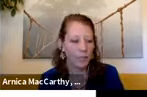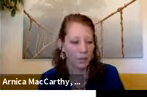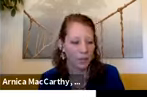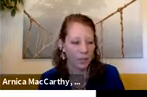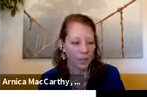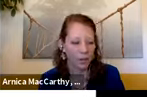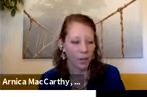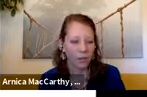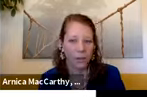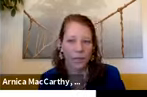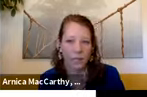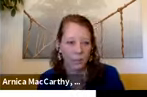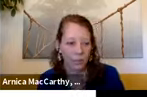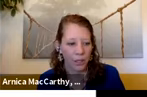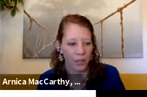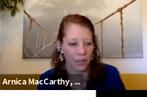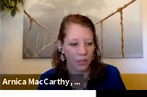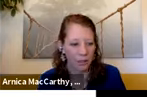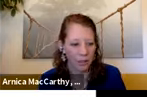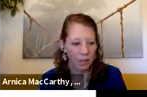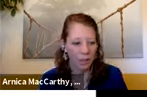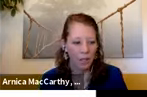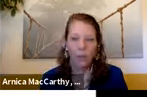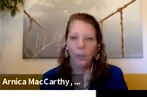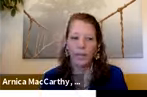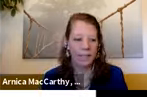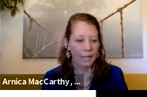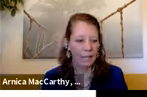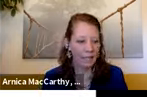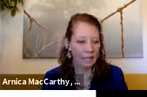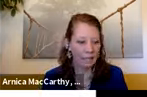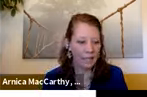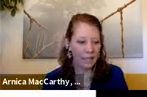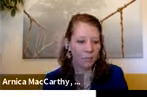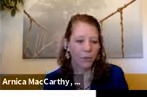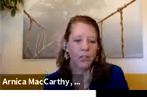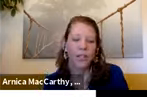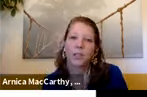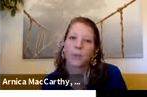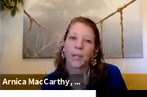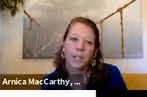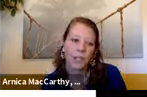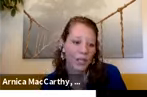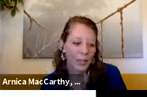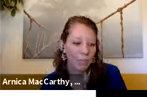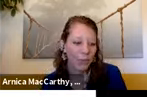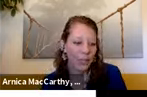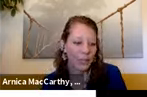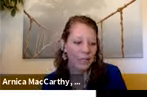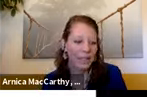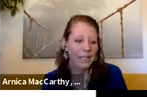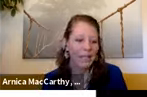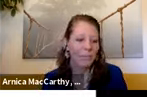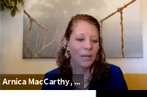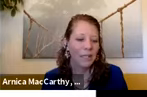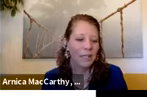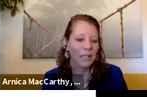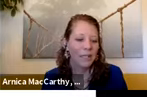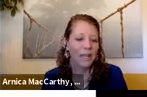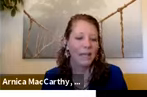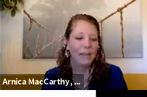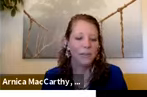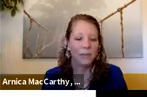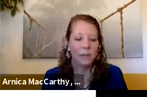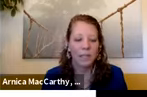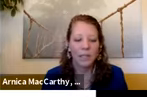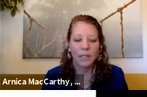and pedestrian overcrossing project. We are excited to see this project reach this point in the process